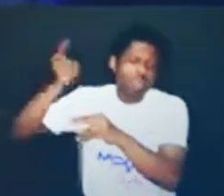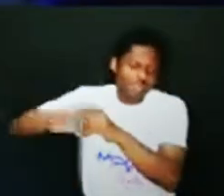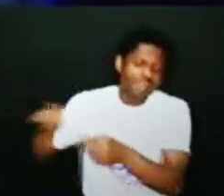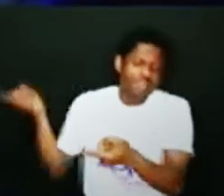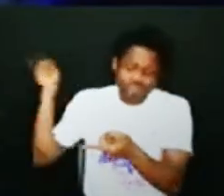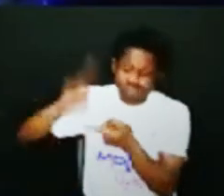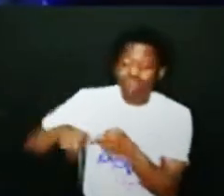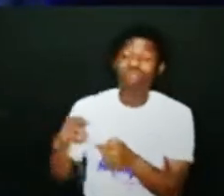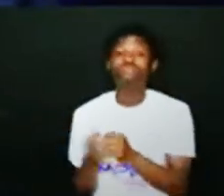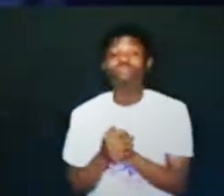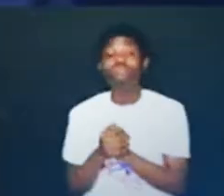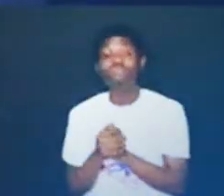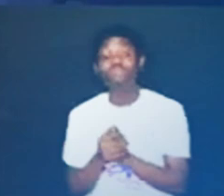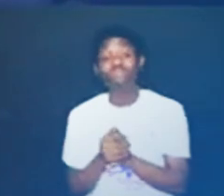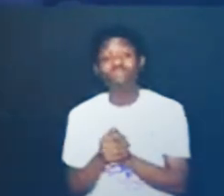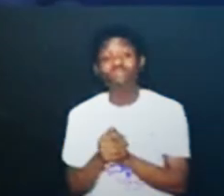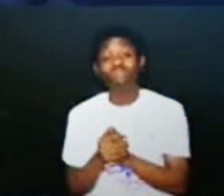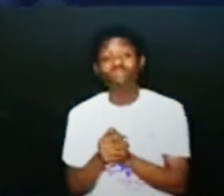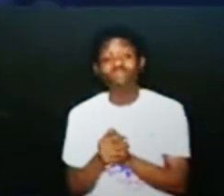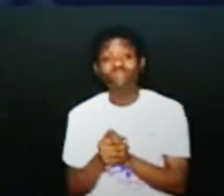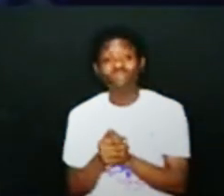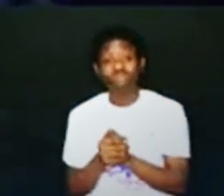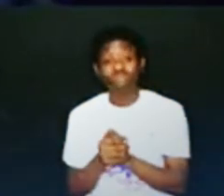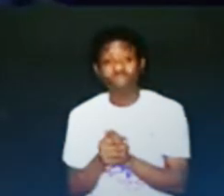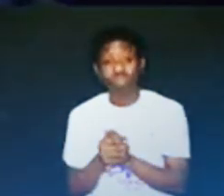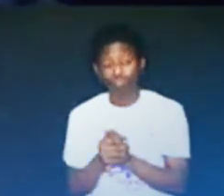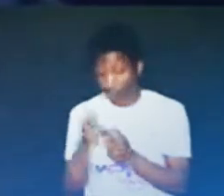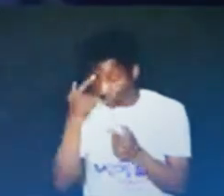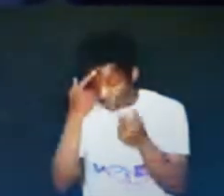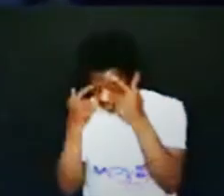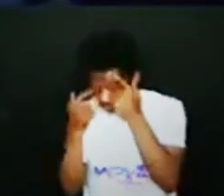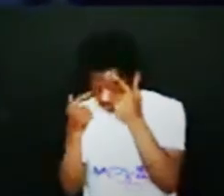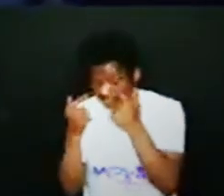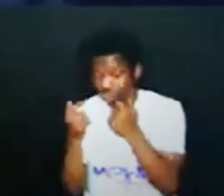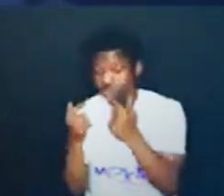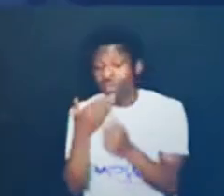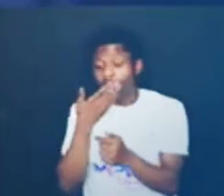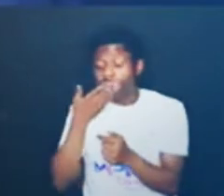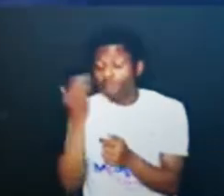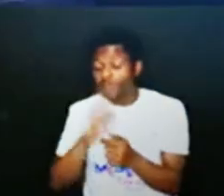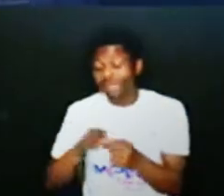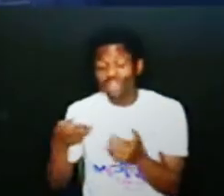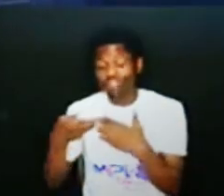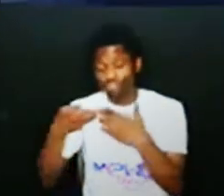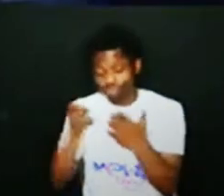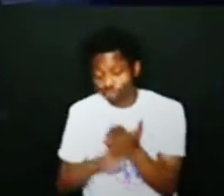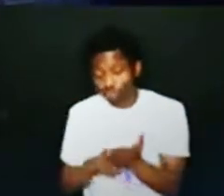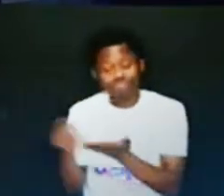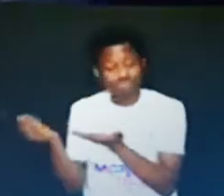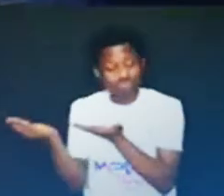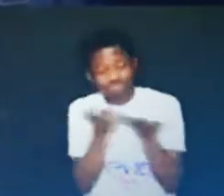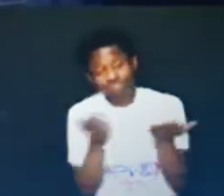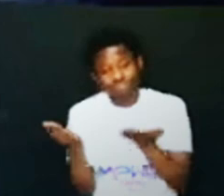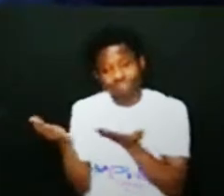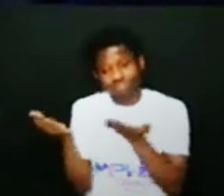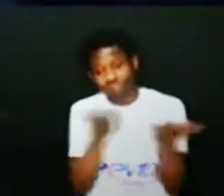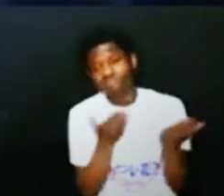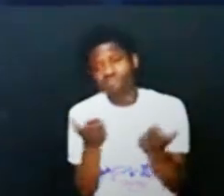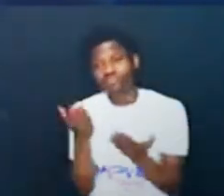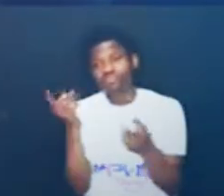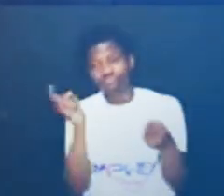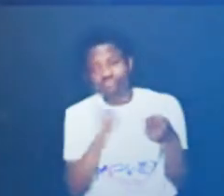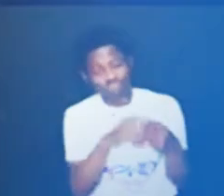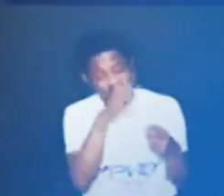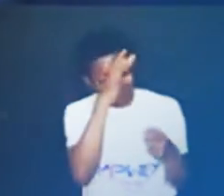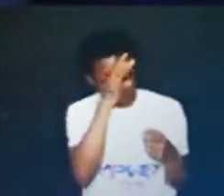It started long ago. Yes. Because of the bad reports he brings. To the father,